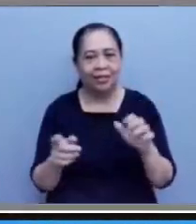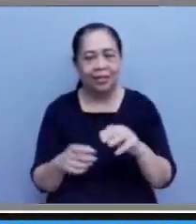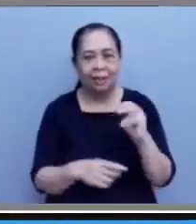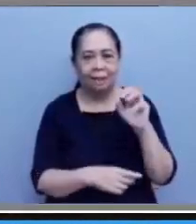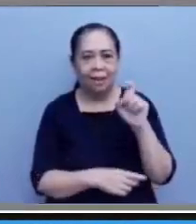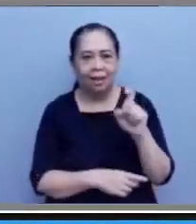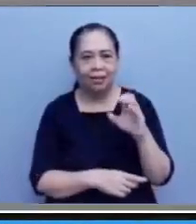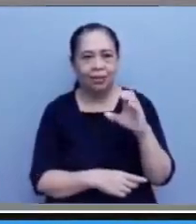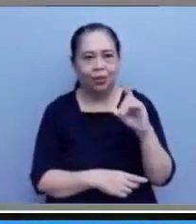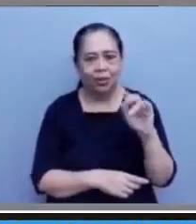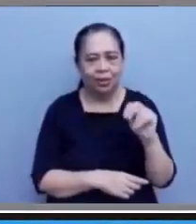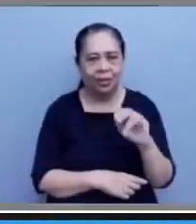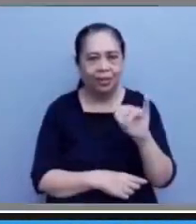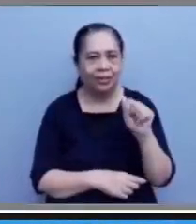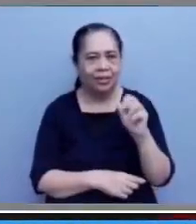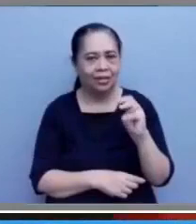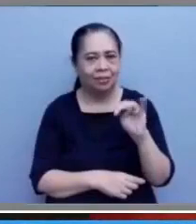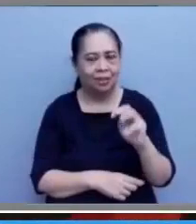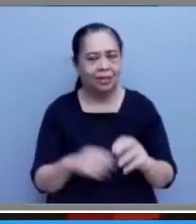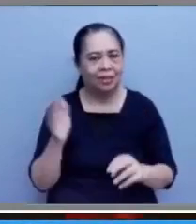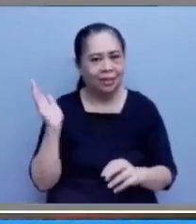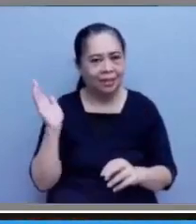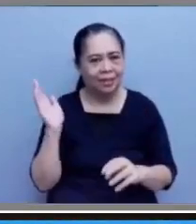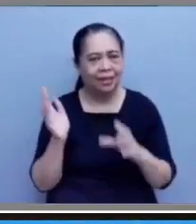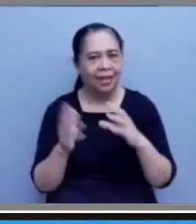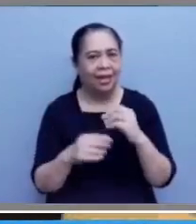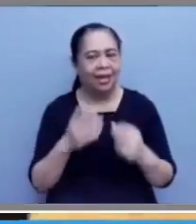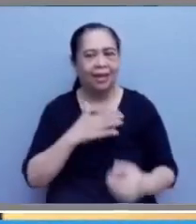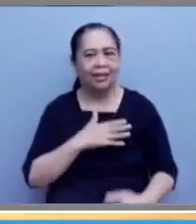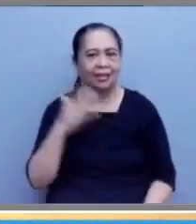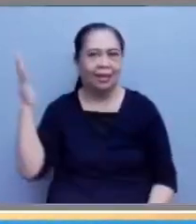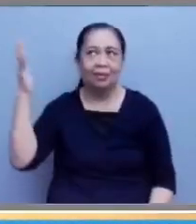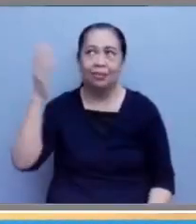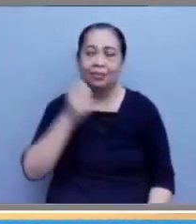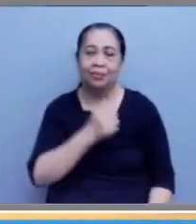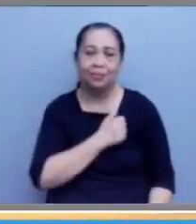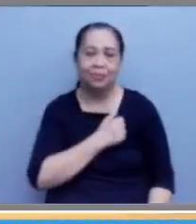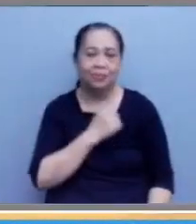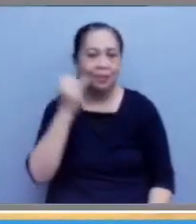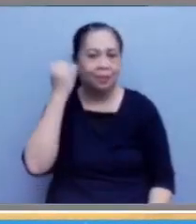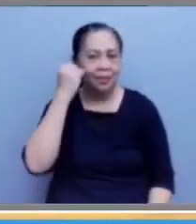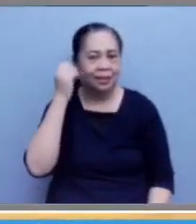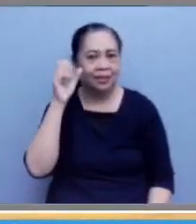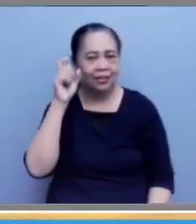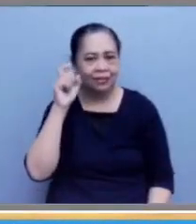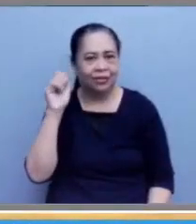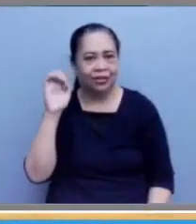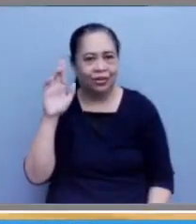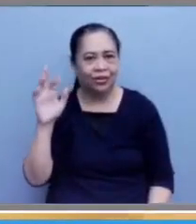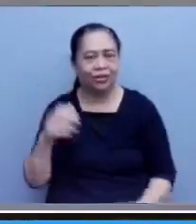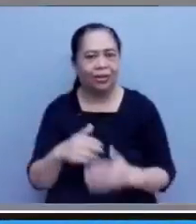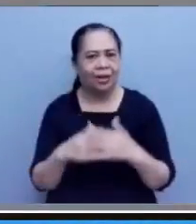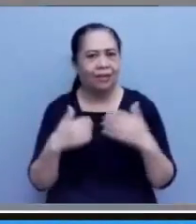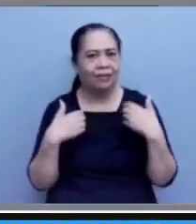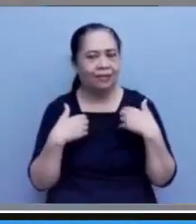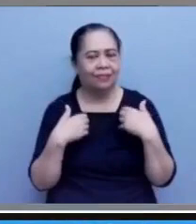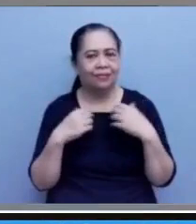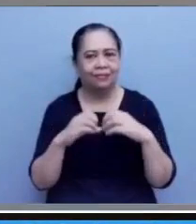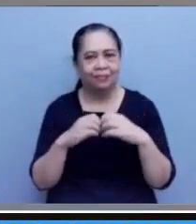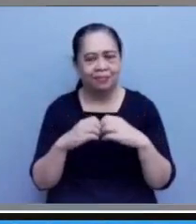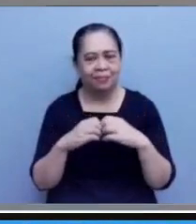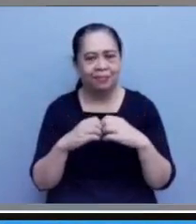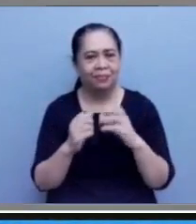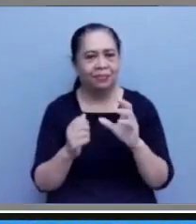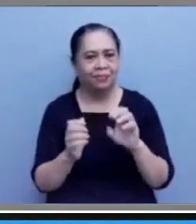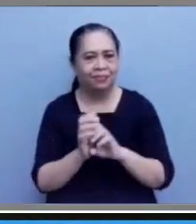Jasmine Curtis-Smith, at abot kamay na pangarap star Michael Sager. Naroon din ang ilang Kapuso couples, gaya ni